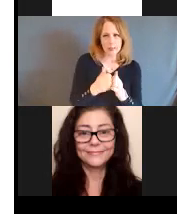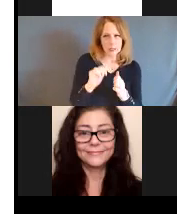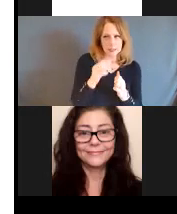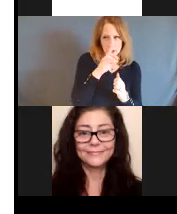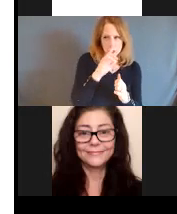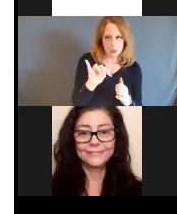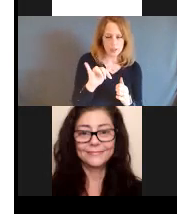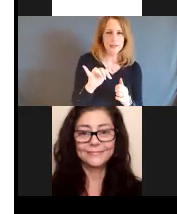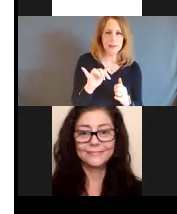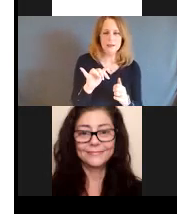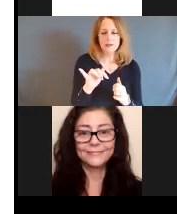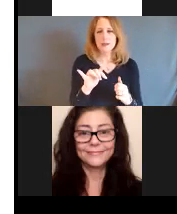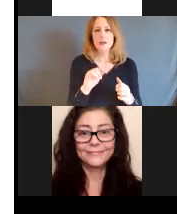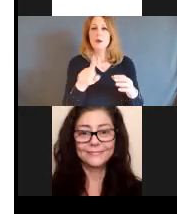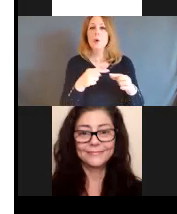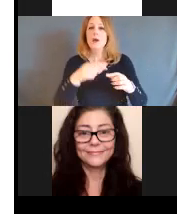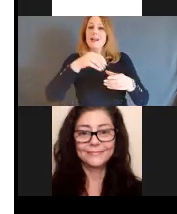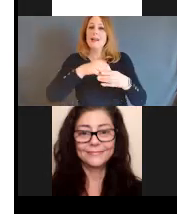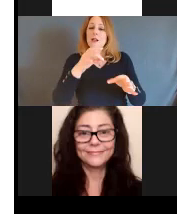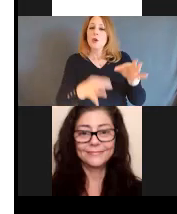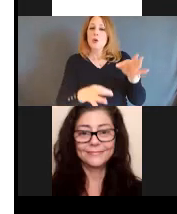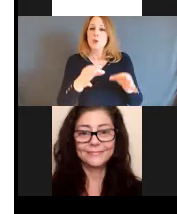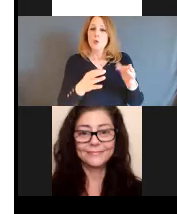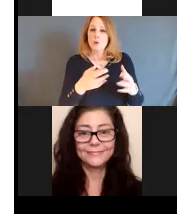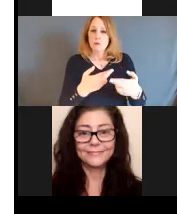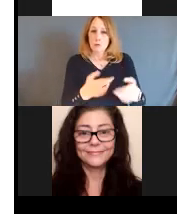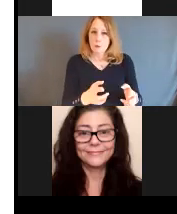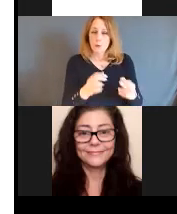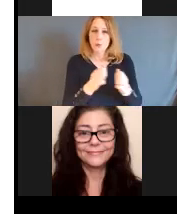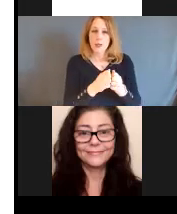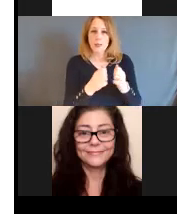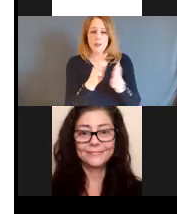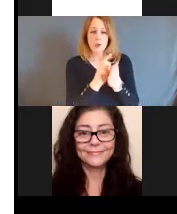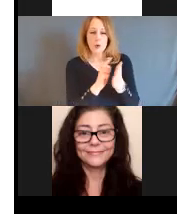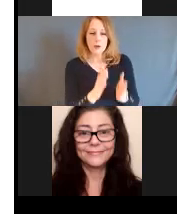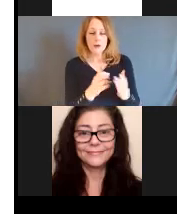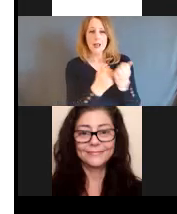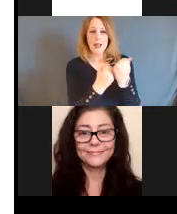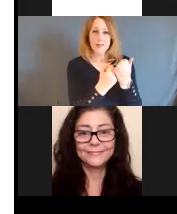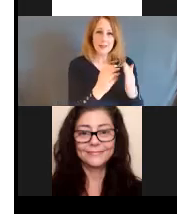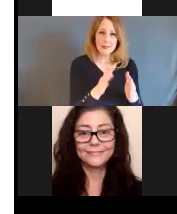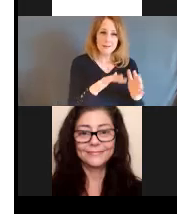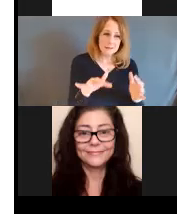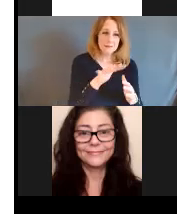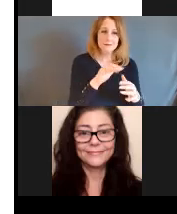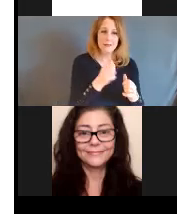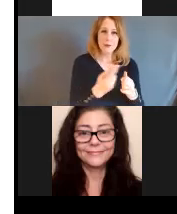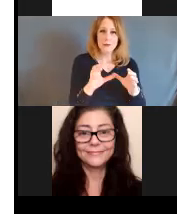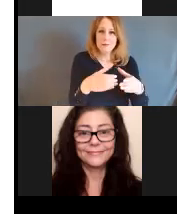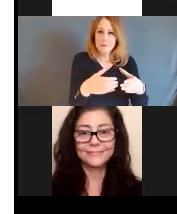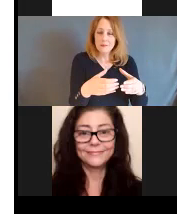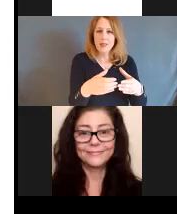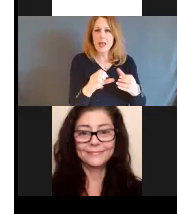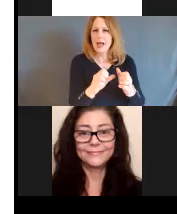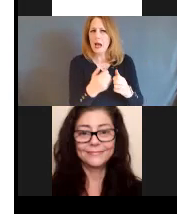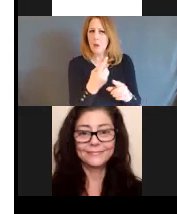how that when you are in the courtroom with a lawyer and you as an advocate and them, making sure that you know like how to appropriately